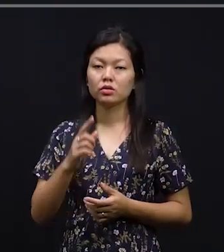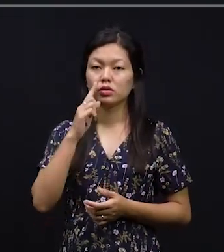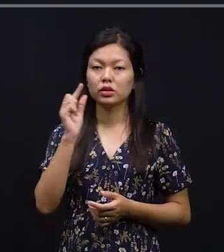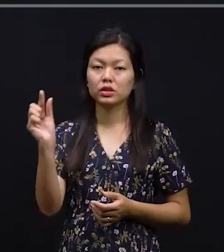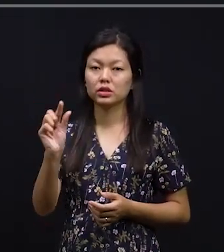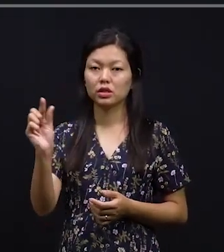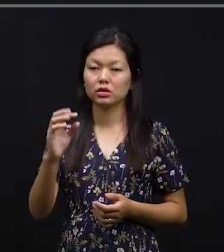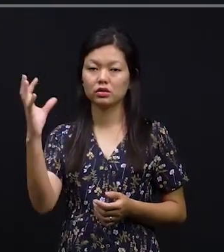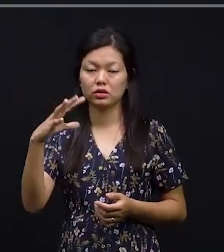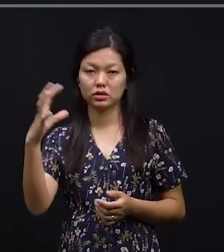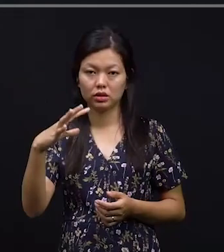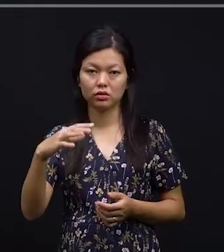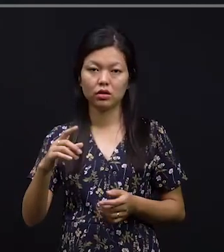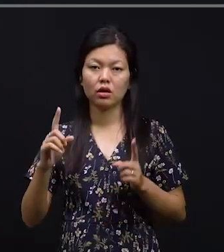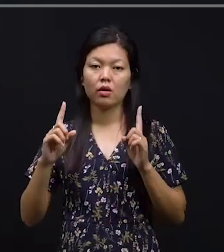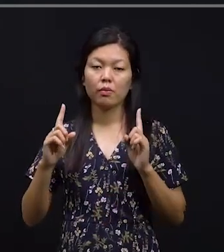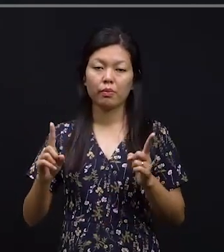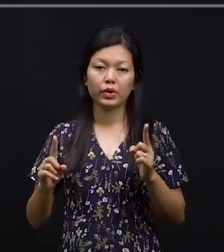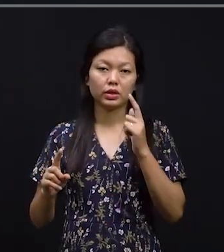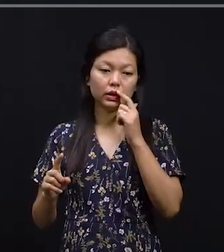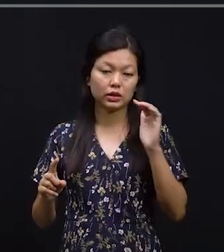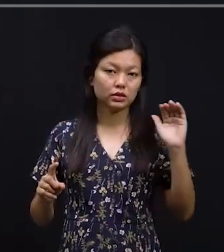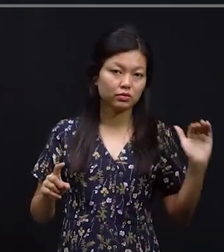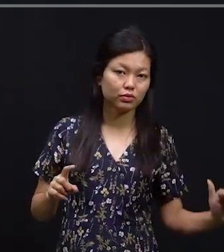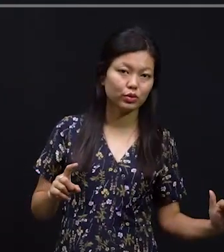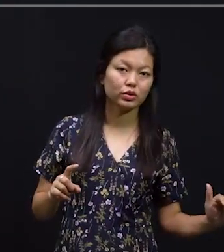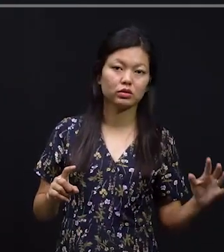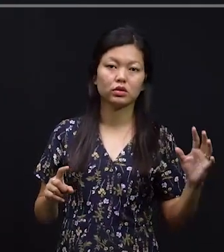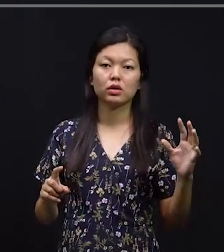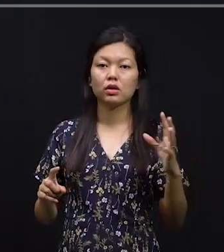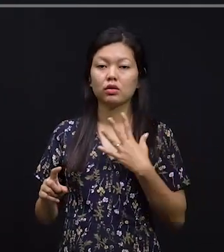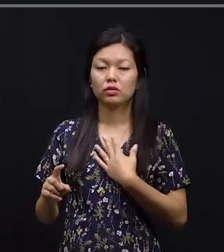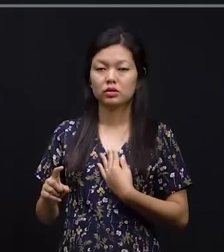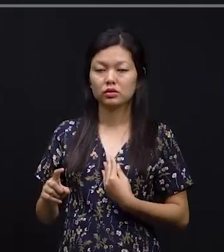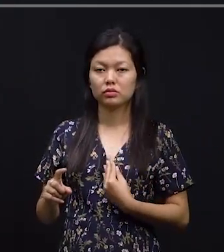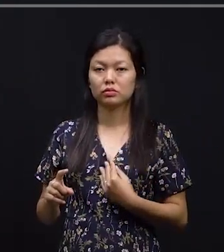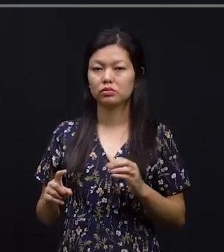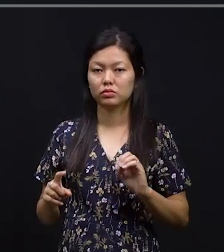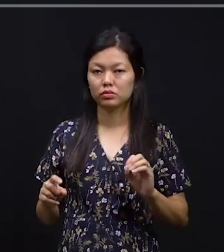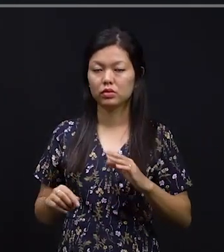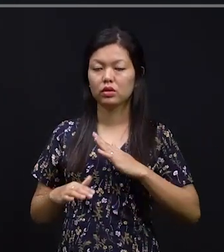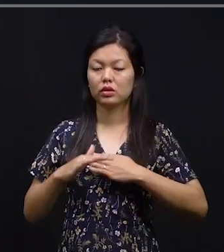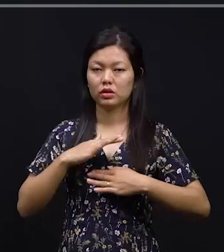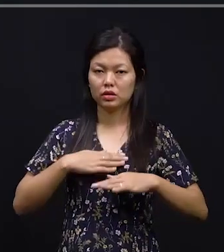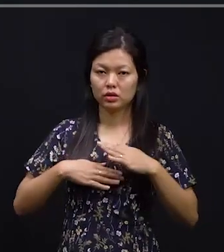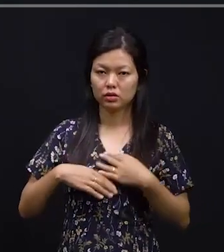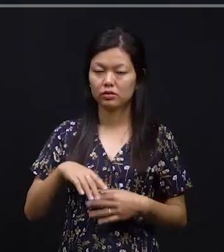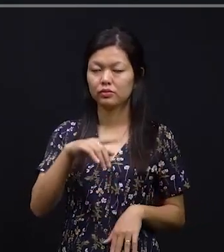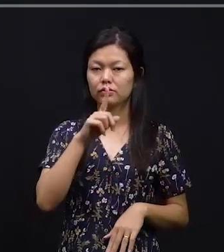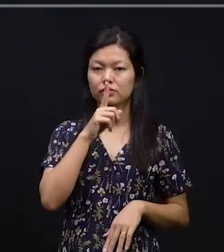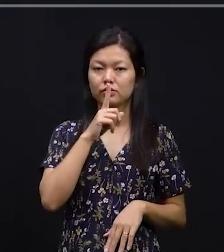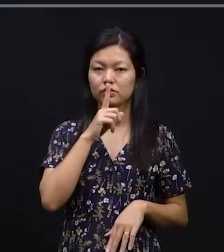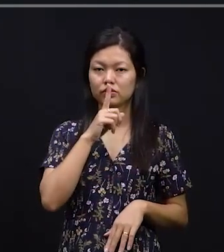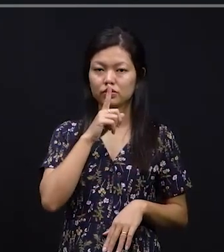to react to them back in the same way that they are treating us. But this boy did not do any such thing.